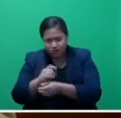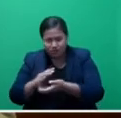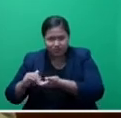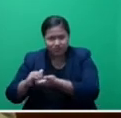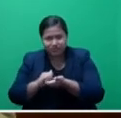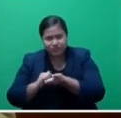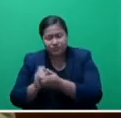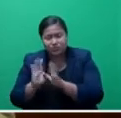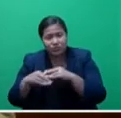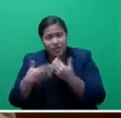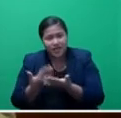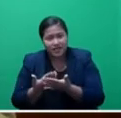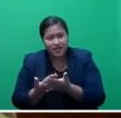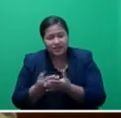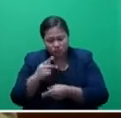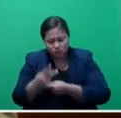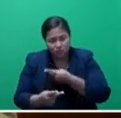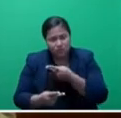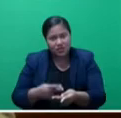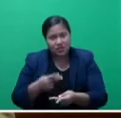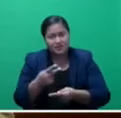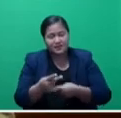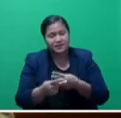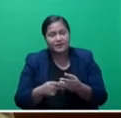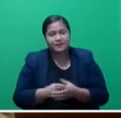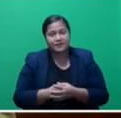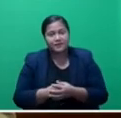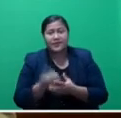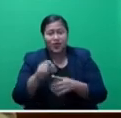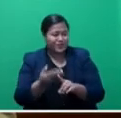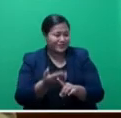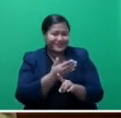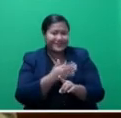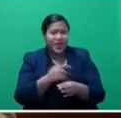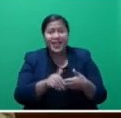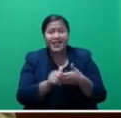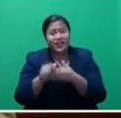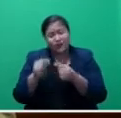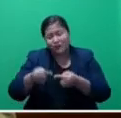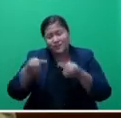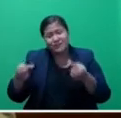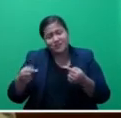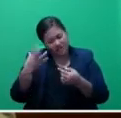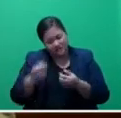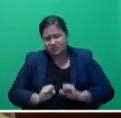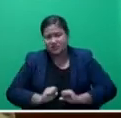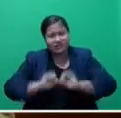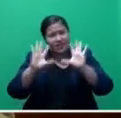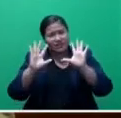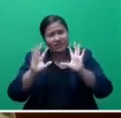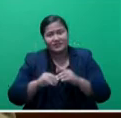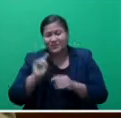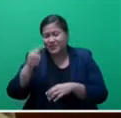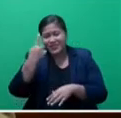processes. So much so, Mr. Speaker, sir, that even the former leader of the opposition had to sacrifice himself on the first day of